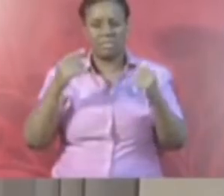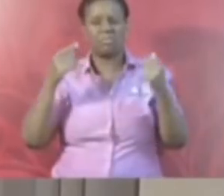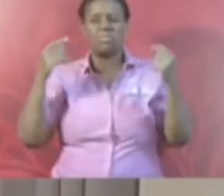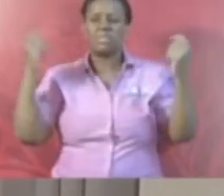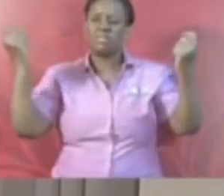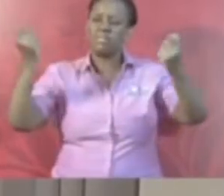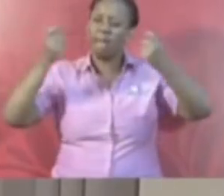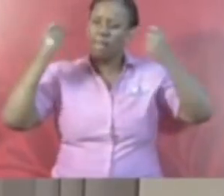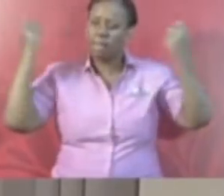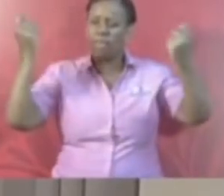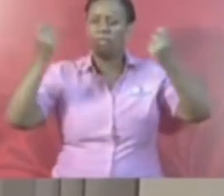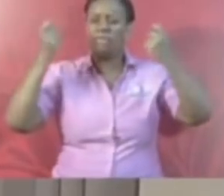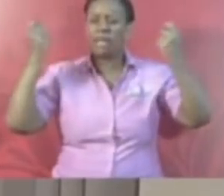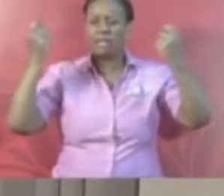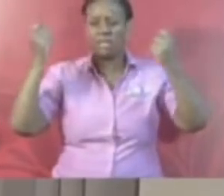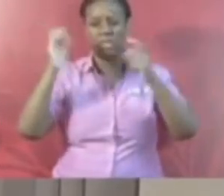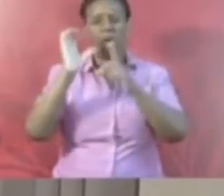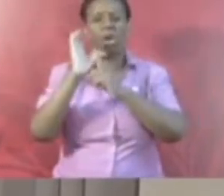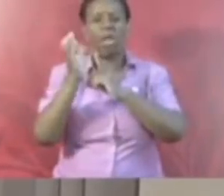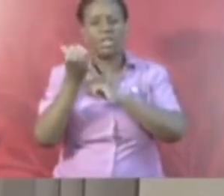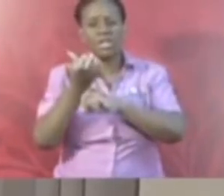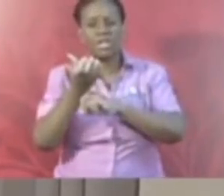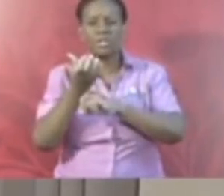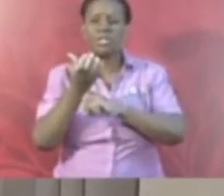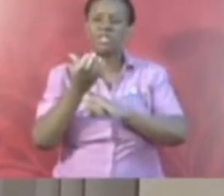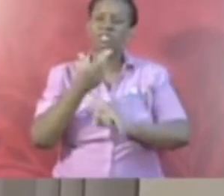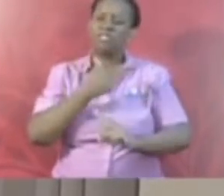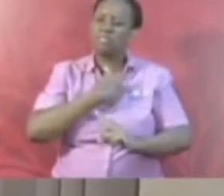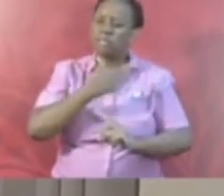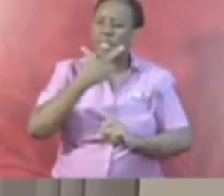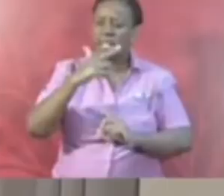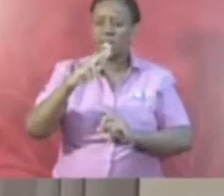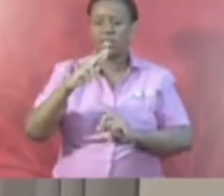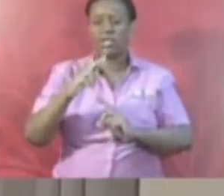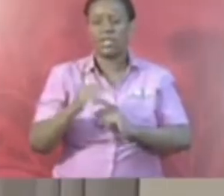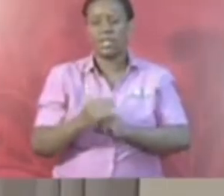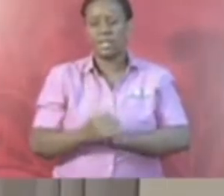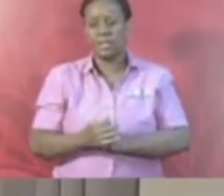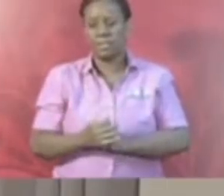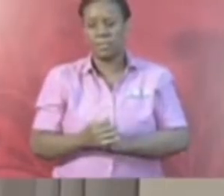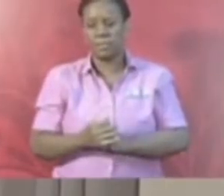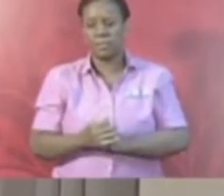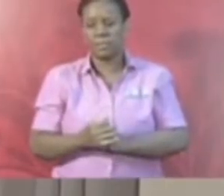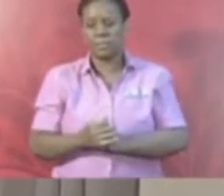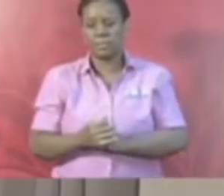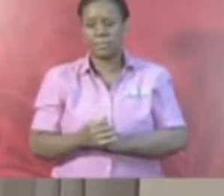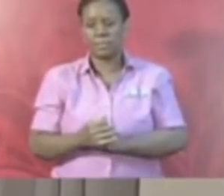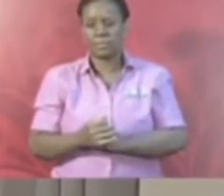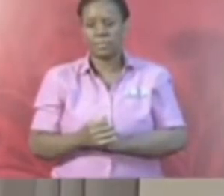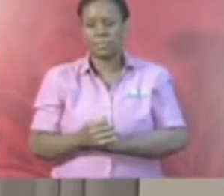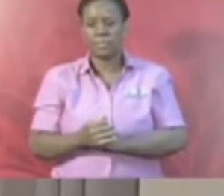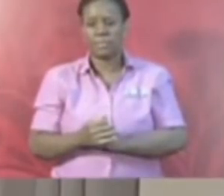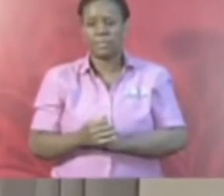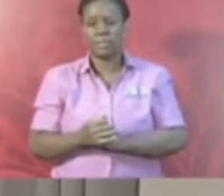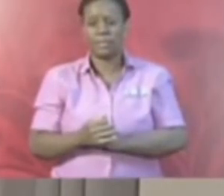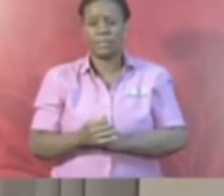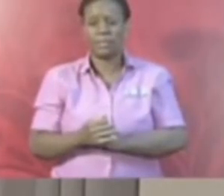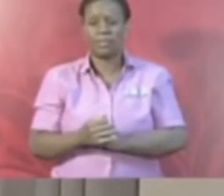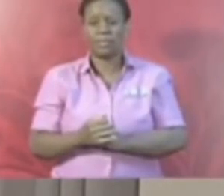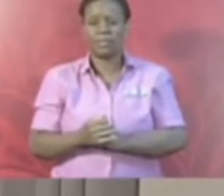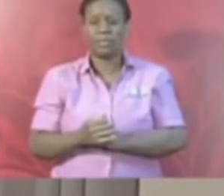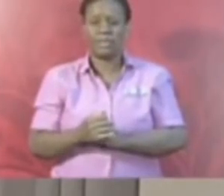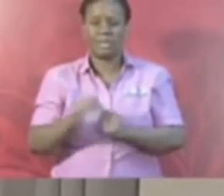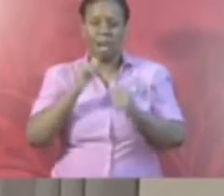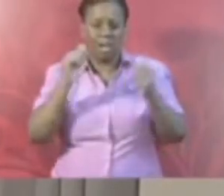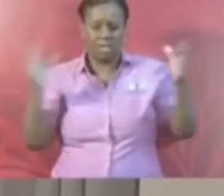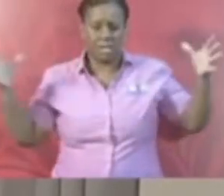our culture, our religion, and still do this in the face of a pandemic. So I